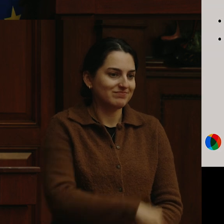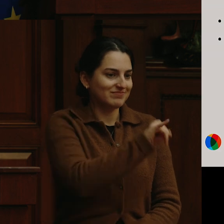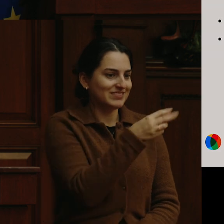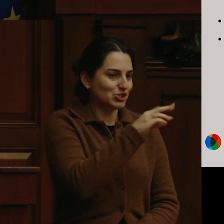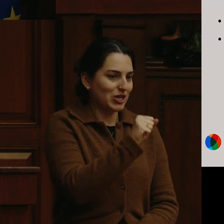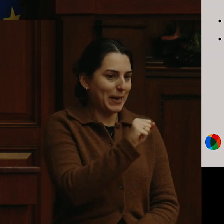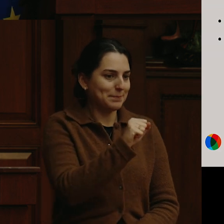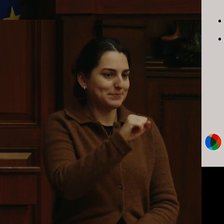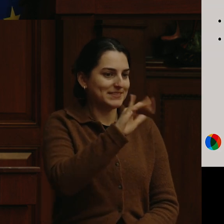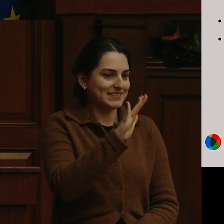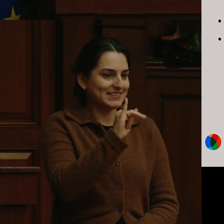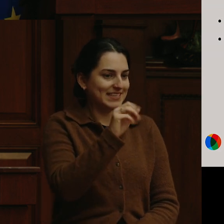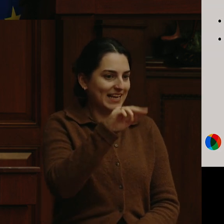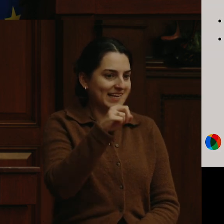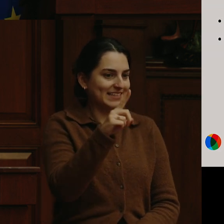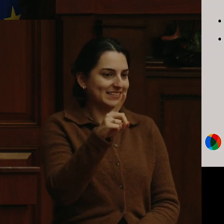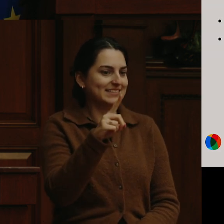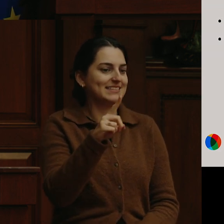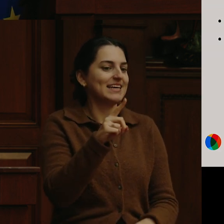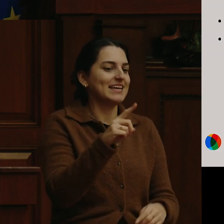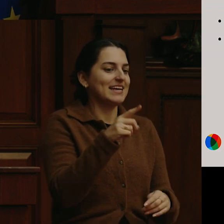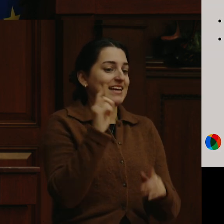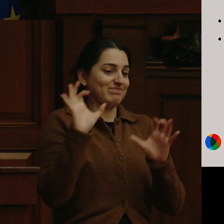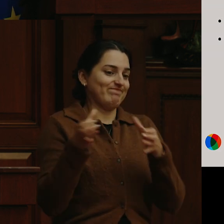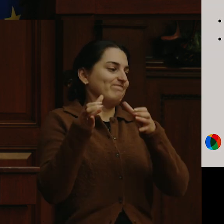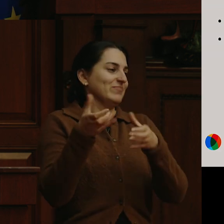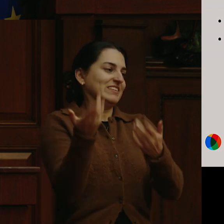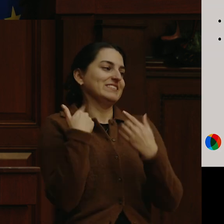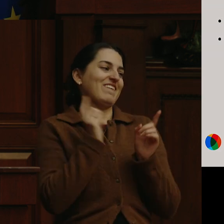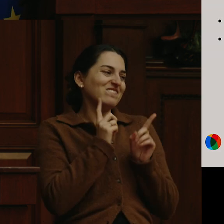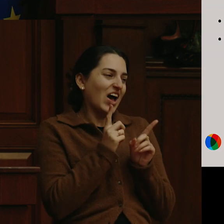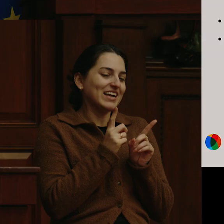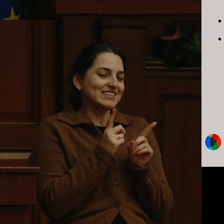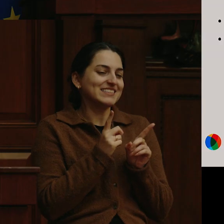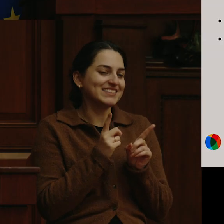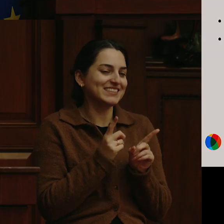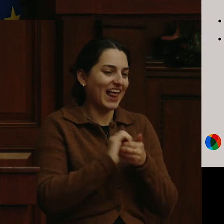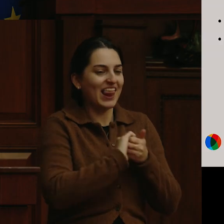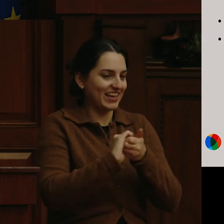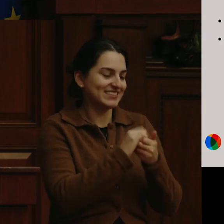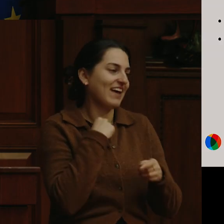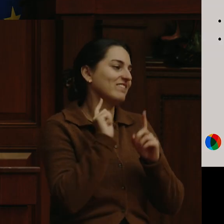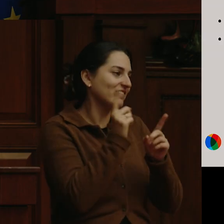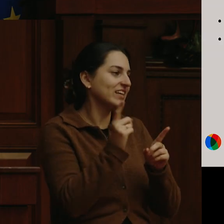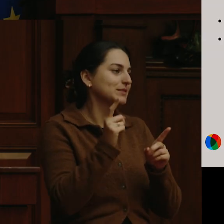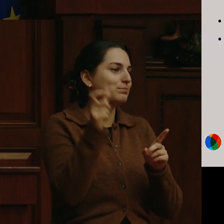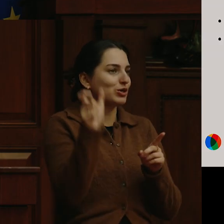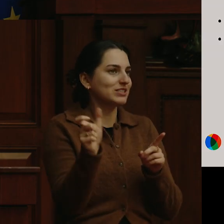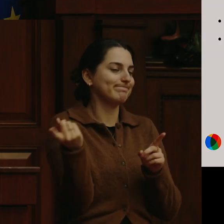Lind Alliance, basically, they advise us, and we have an advisor who